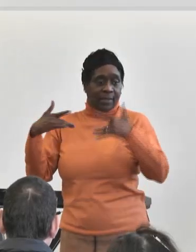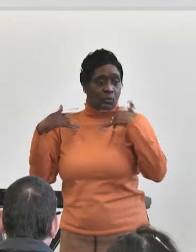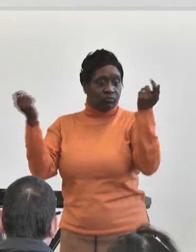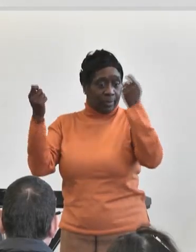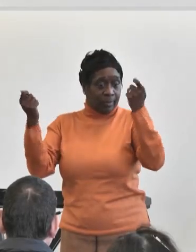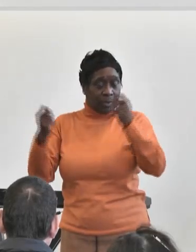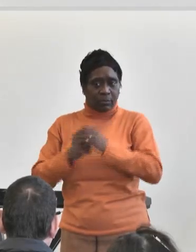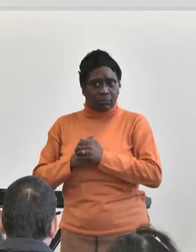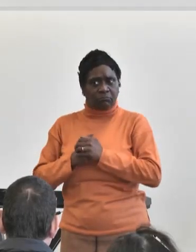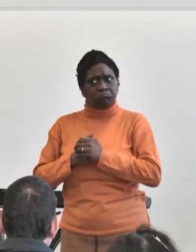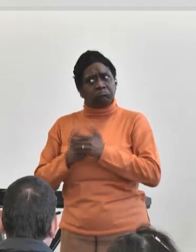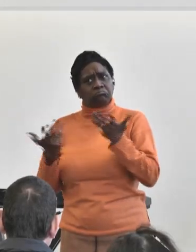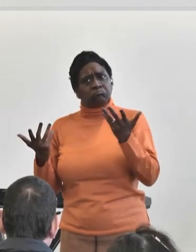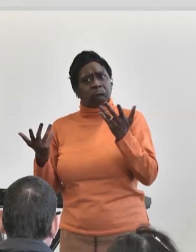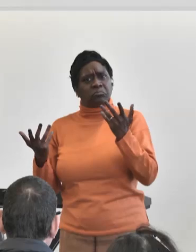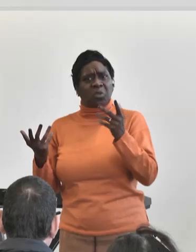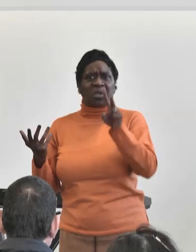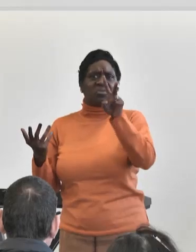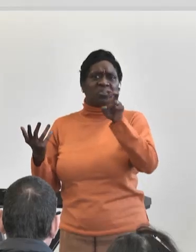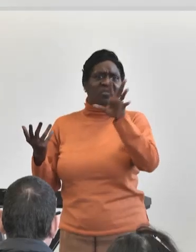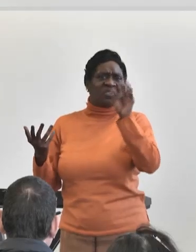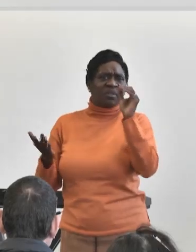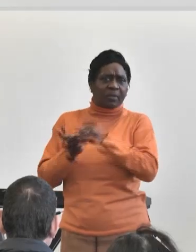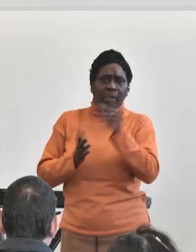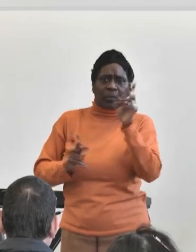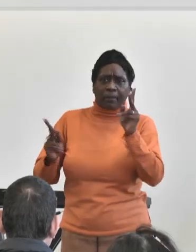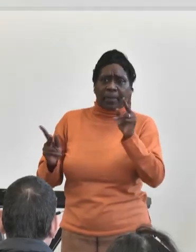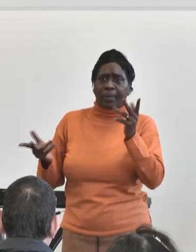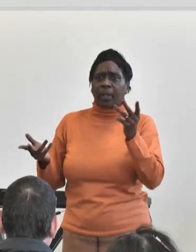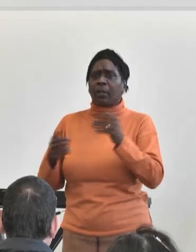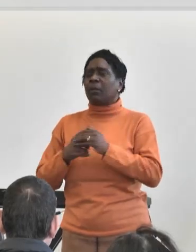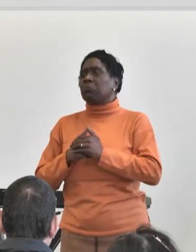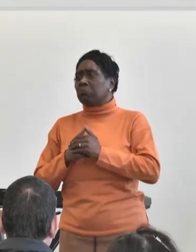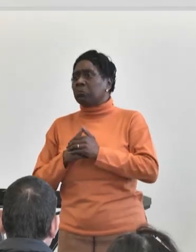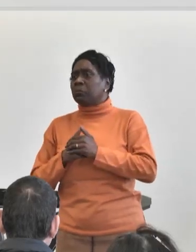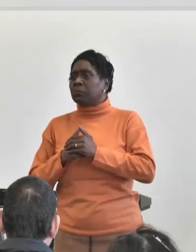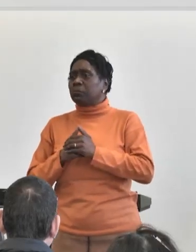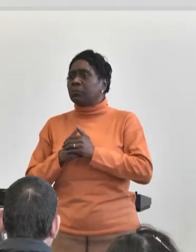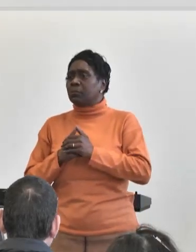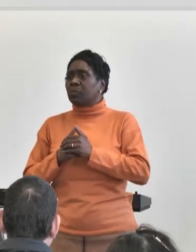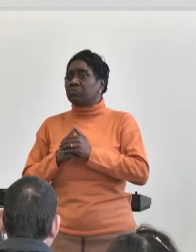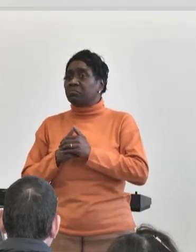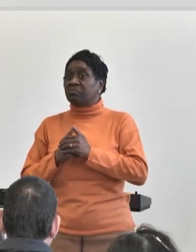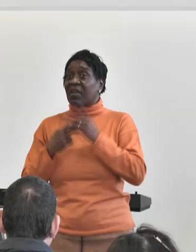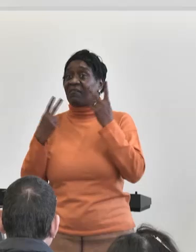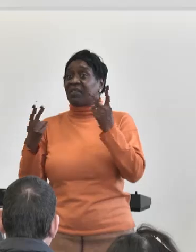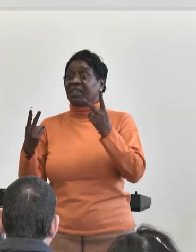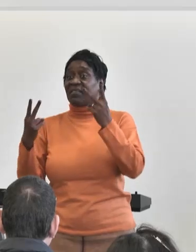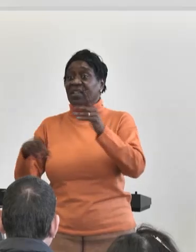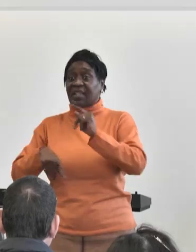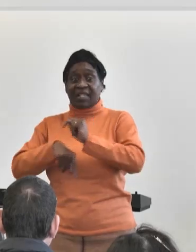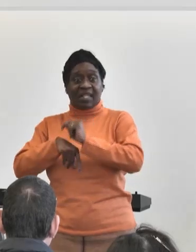el festejo. And so there may have been 250,000 people. Entonces puede haber habido 250,000 personas. Visiting the temple